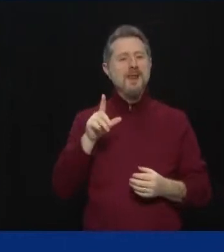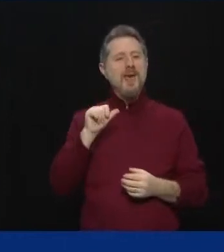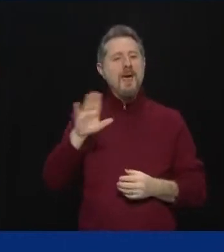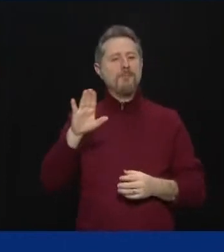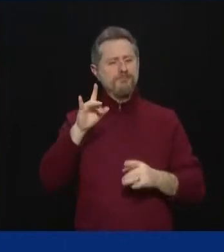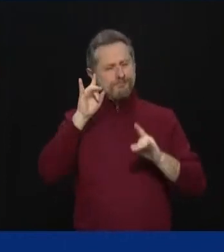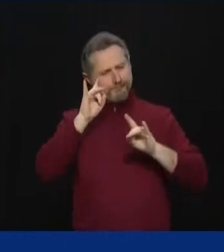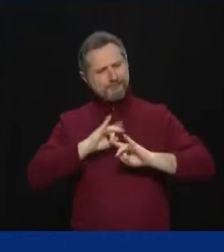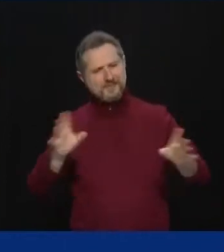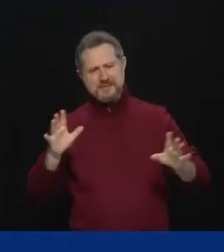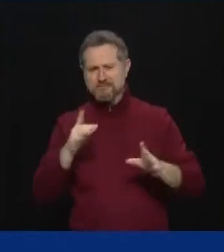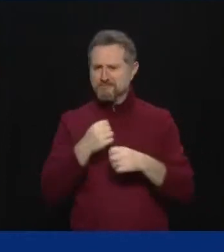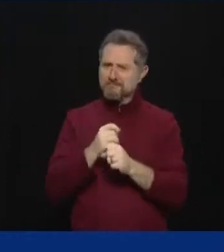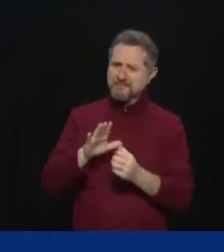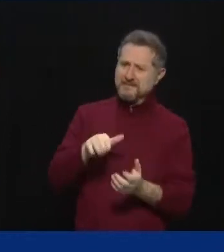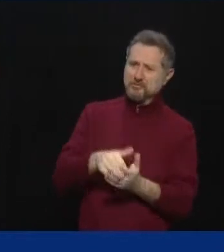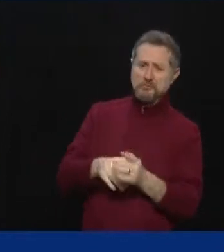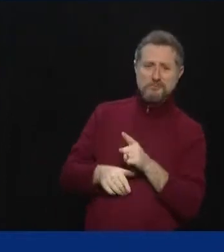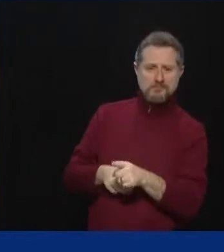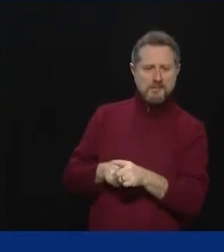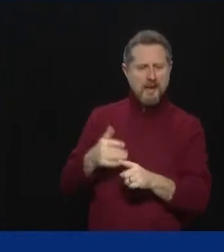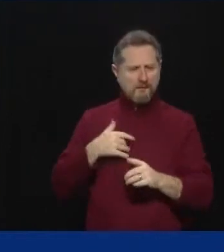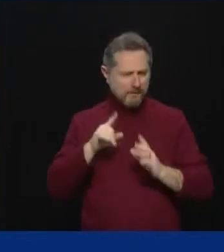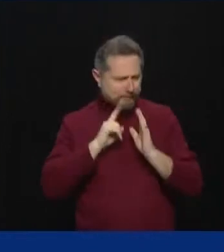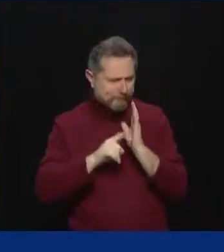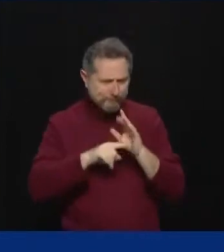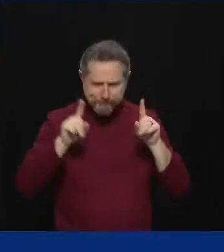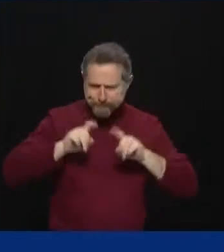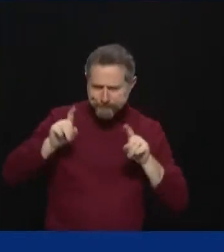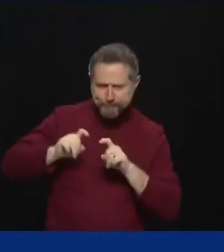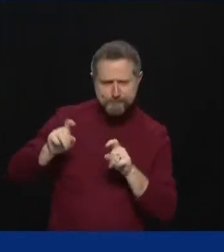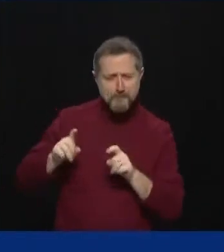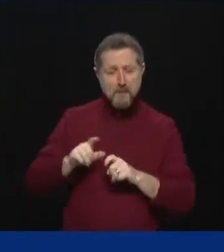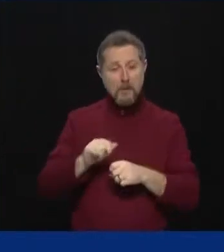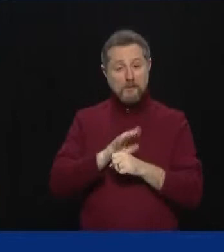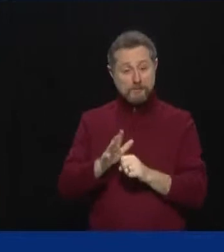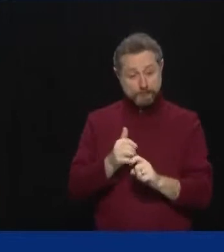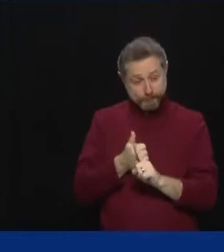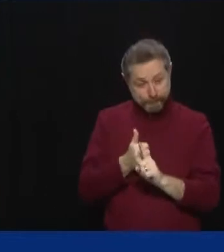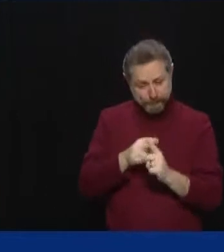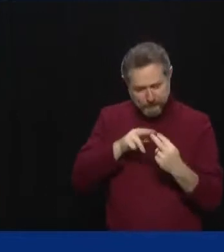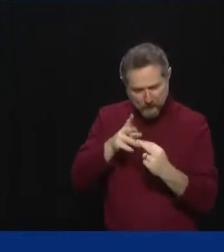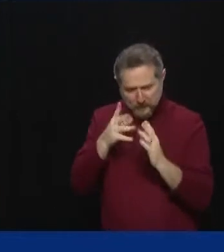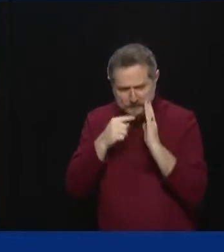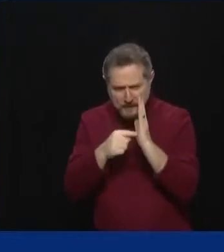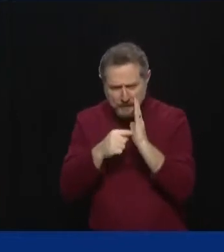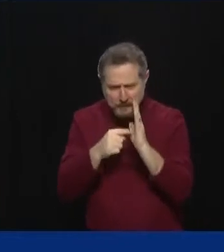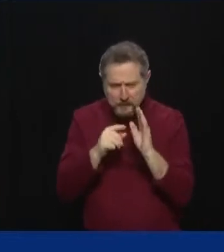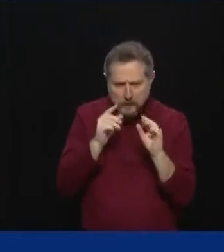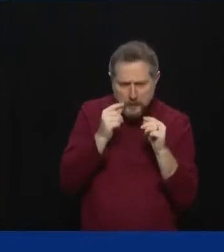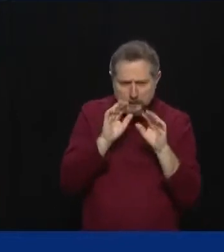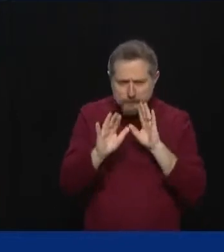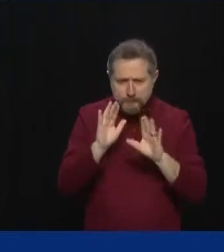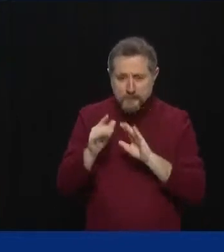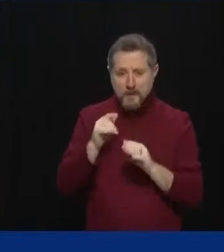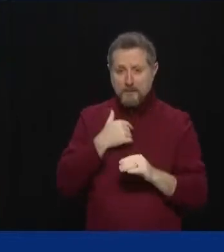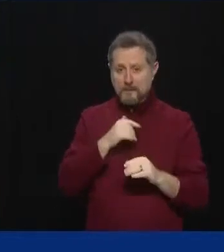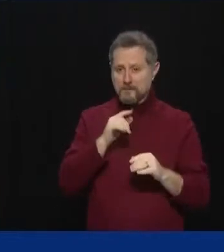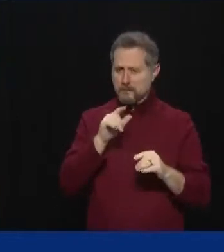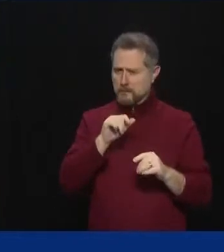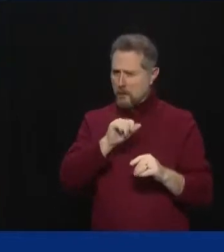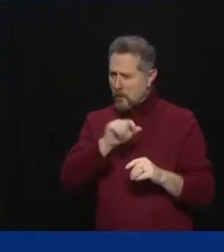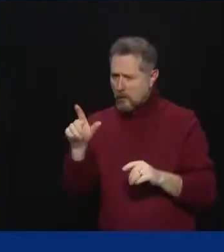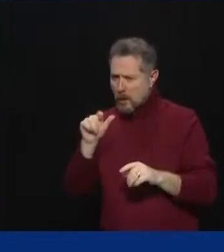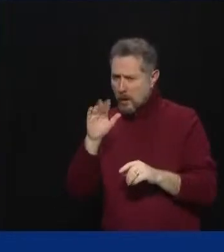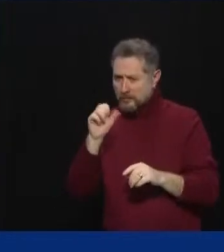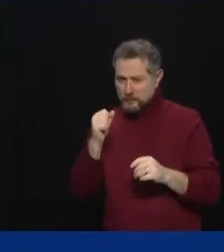sequences of COVID-19 virus samples. They ask other labs to submit samples to